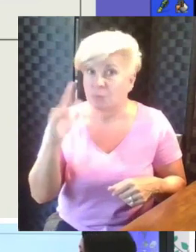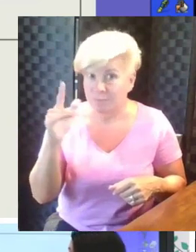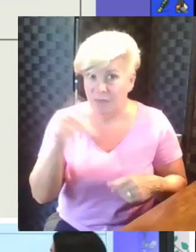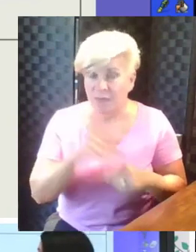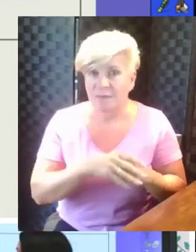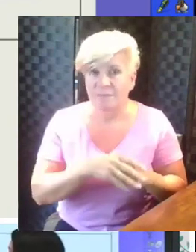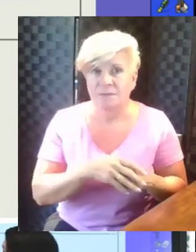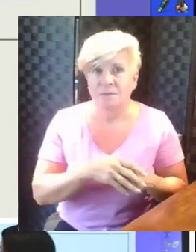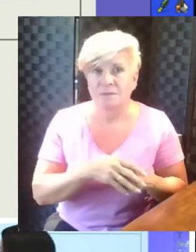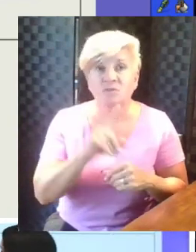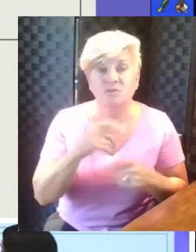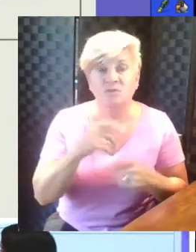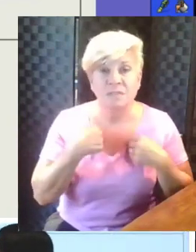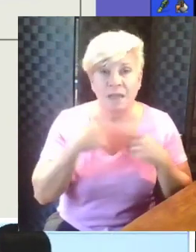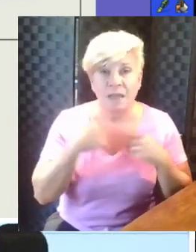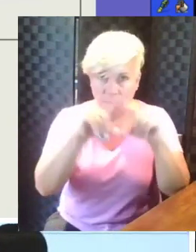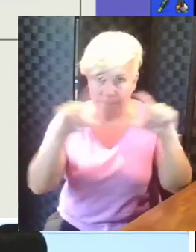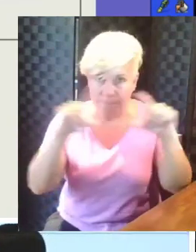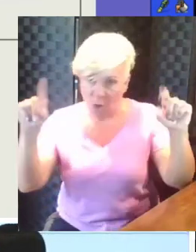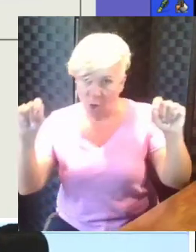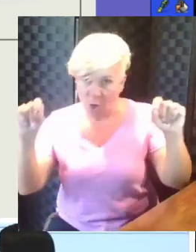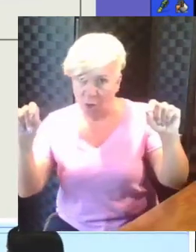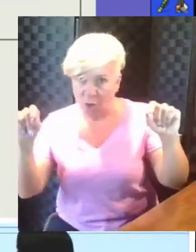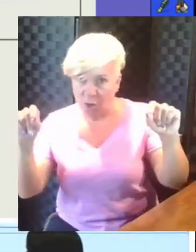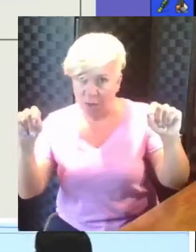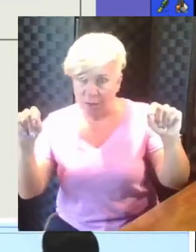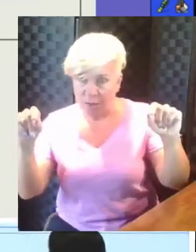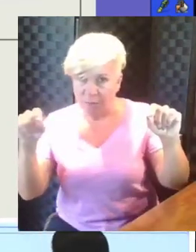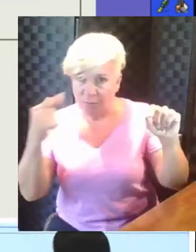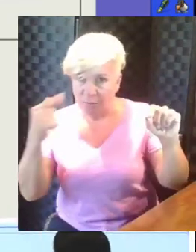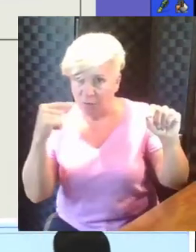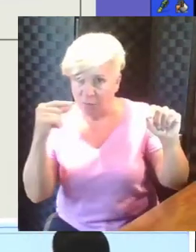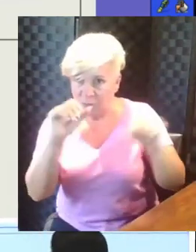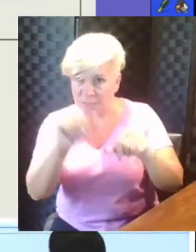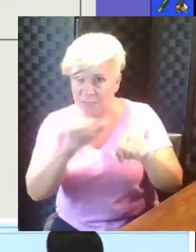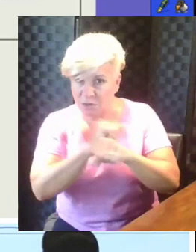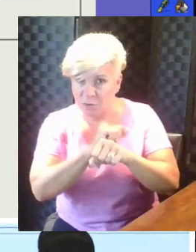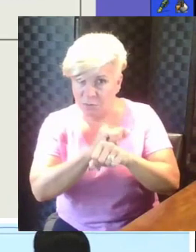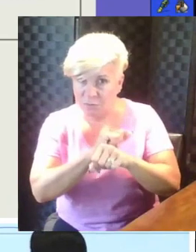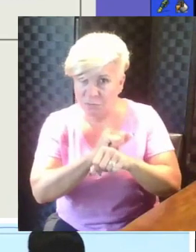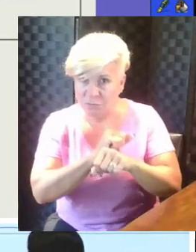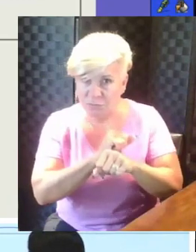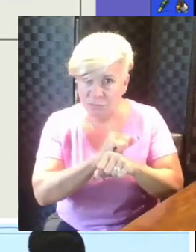25. So you should have a bar for the green stones